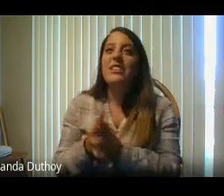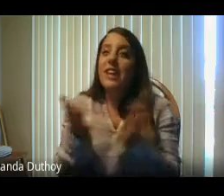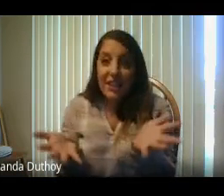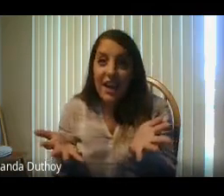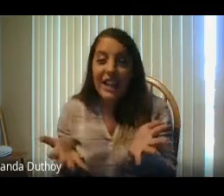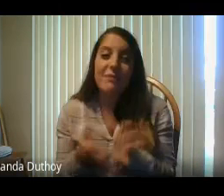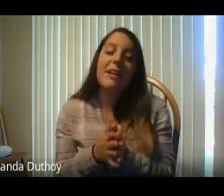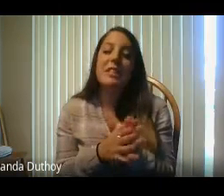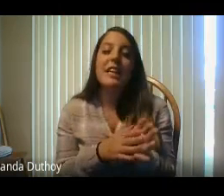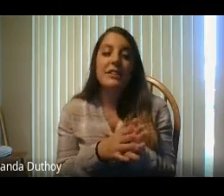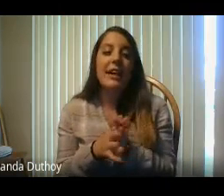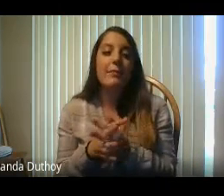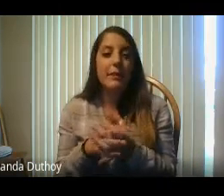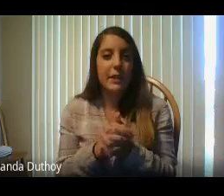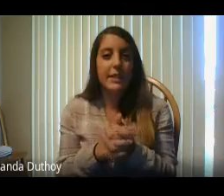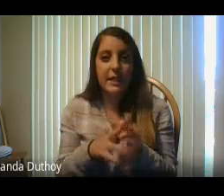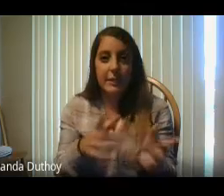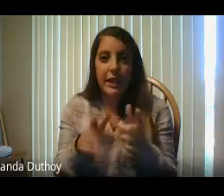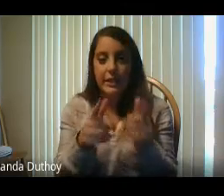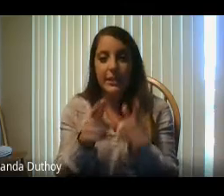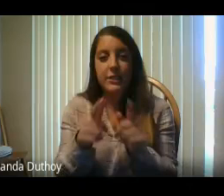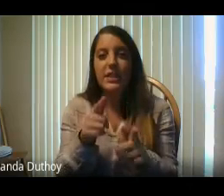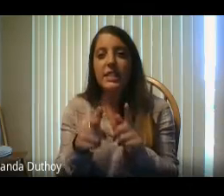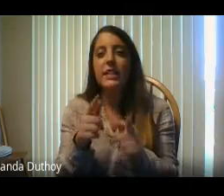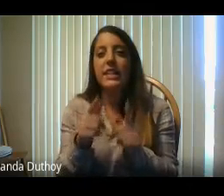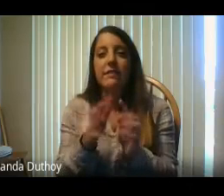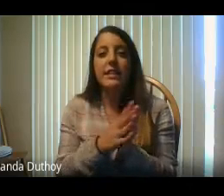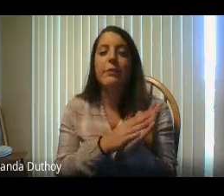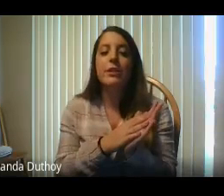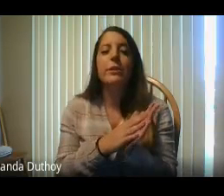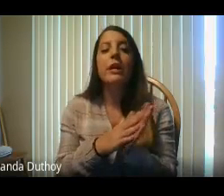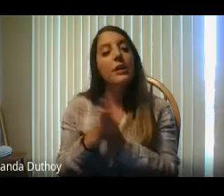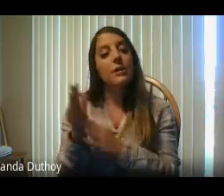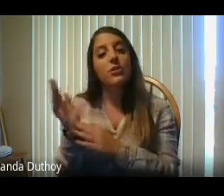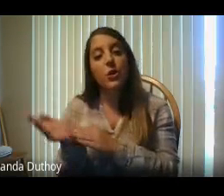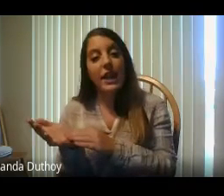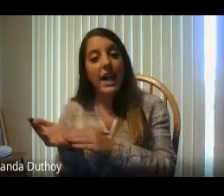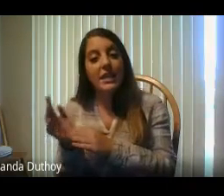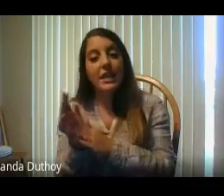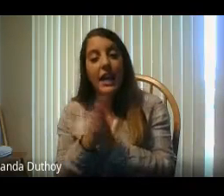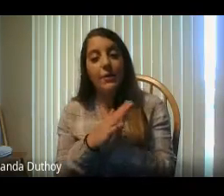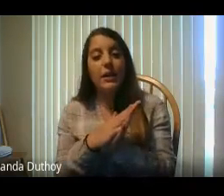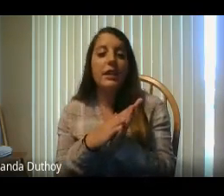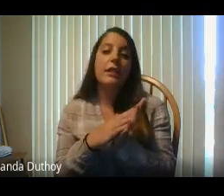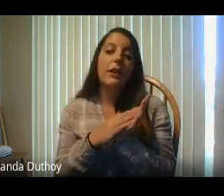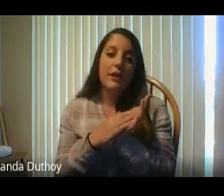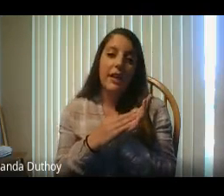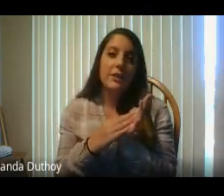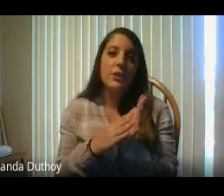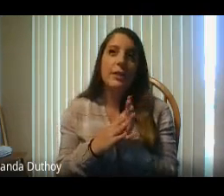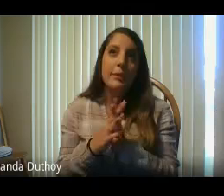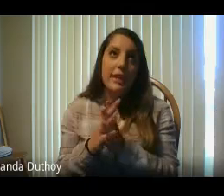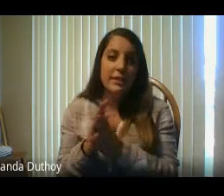and look at a clock and be able to tell time because that's going to be on some of these quizzes and activities that we do. So the shorthand is the hour and